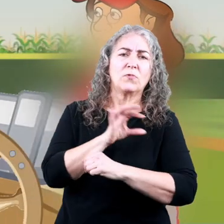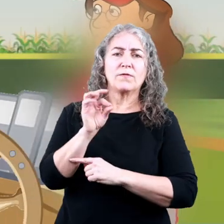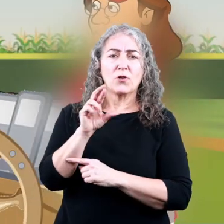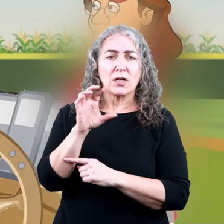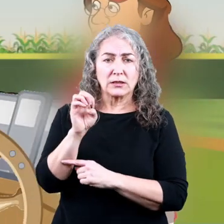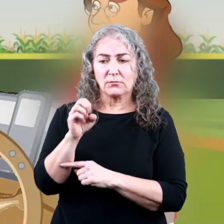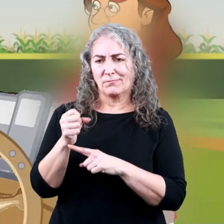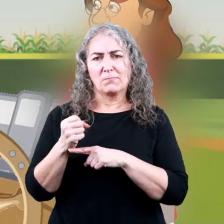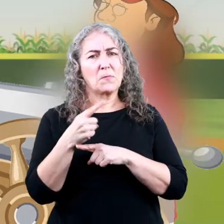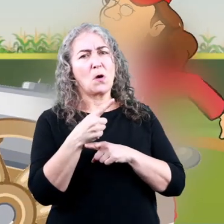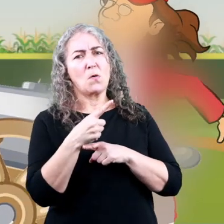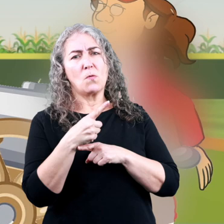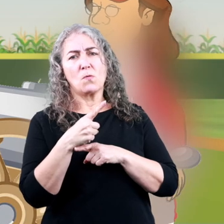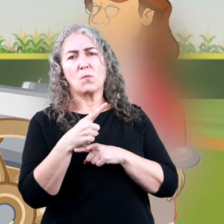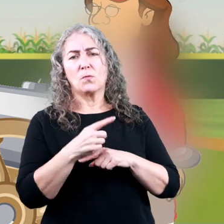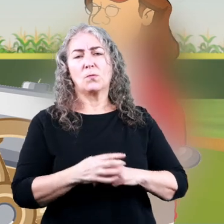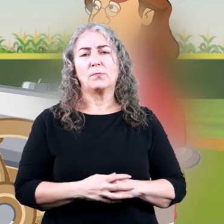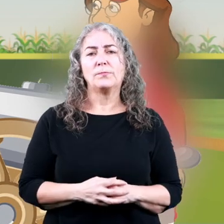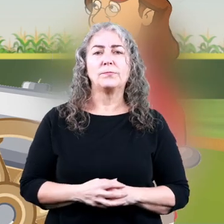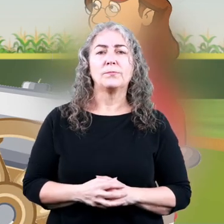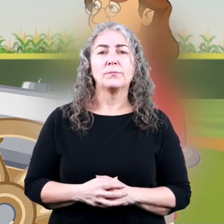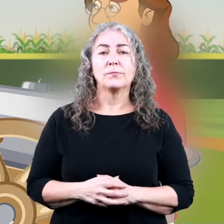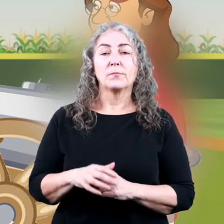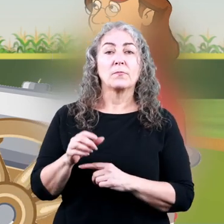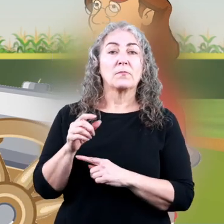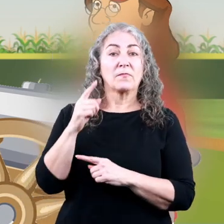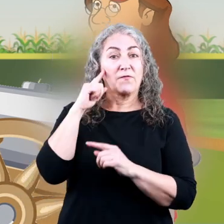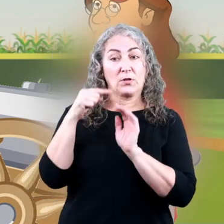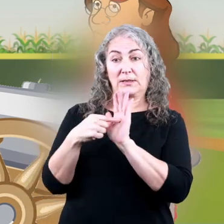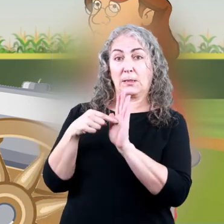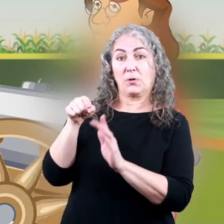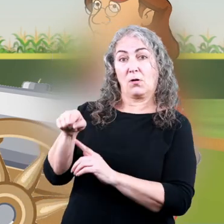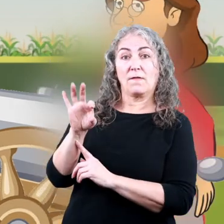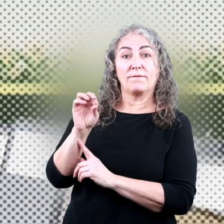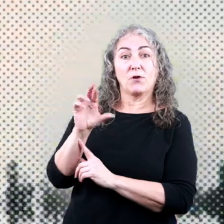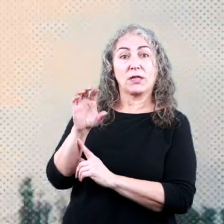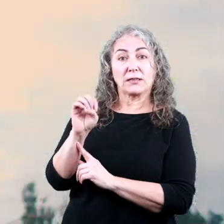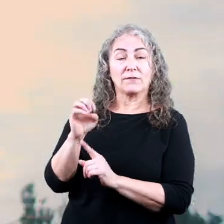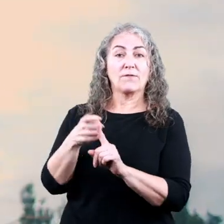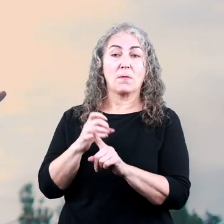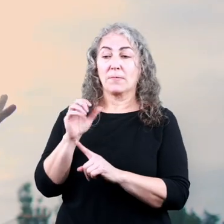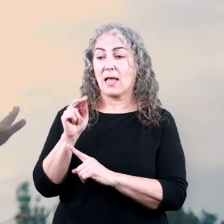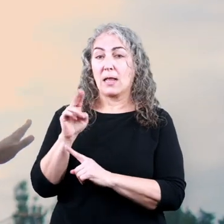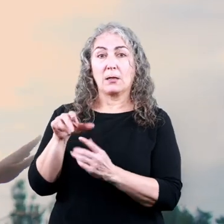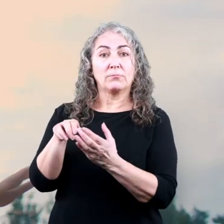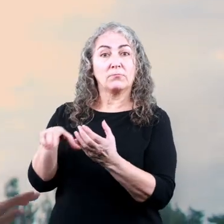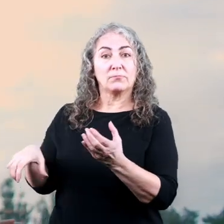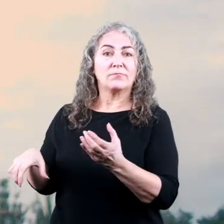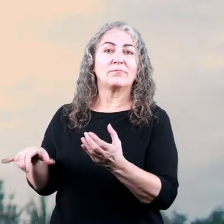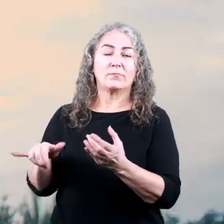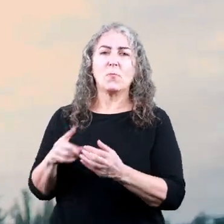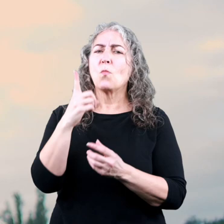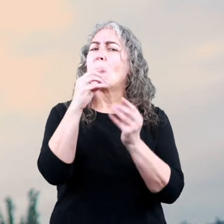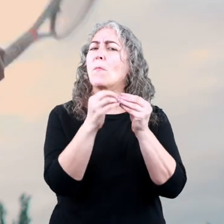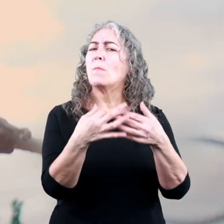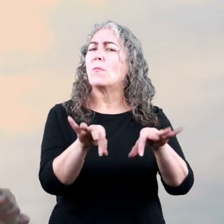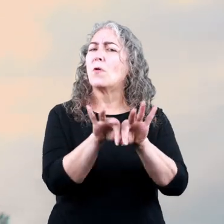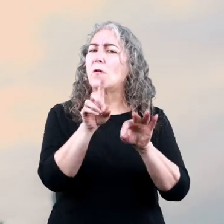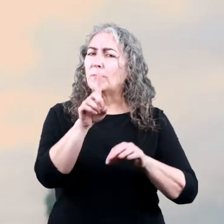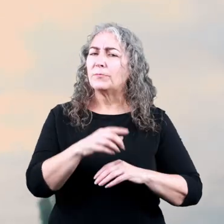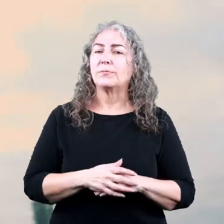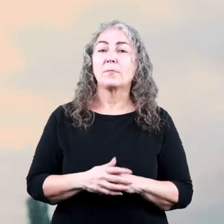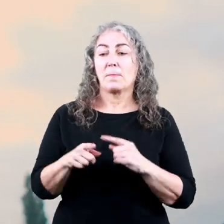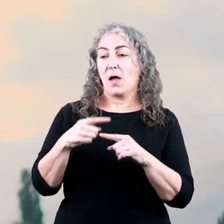force to make it move or accelerate like the force from a cannon. One more thing that is important